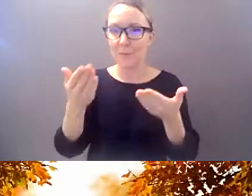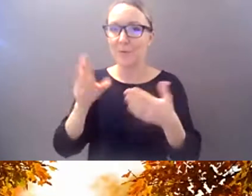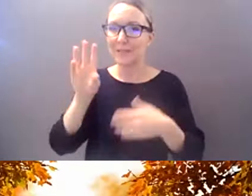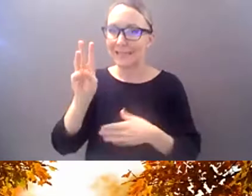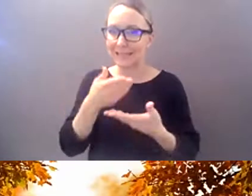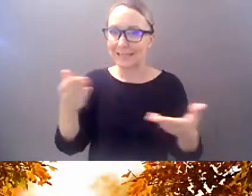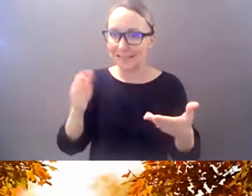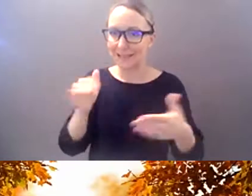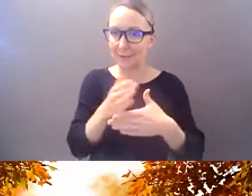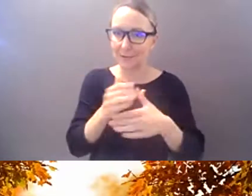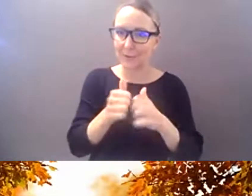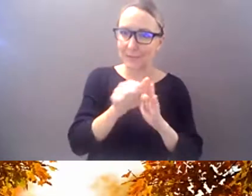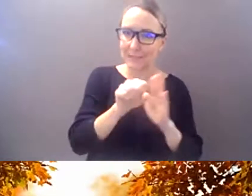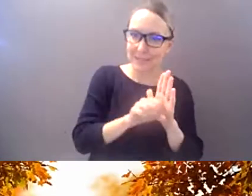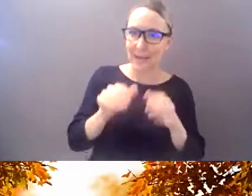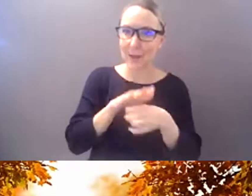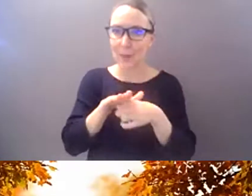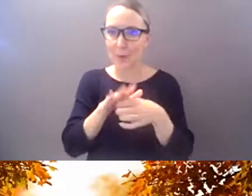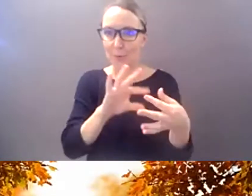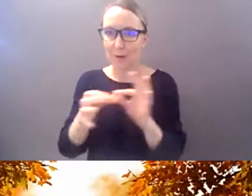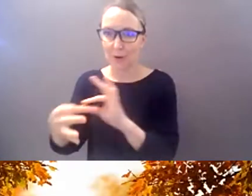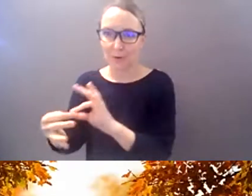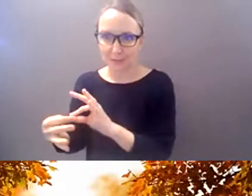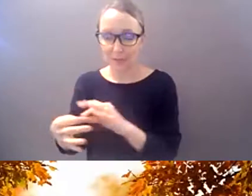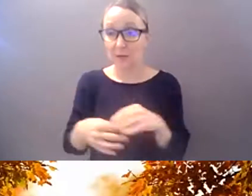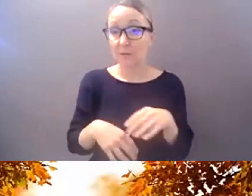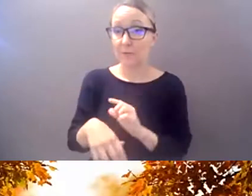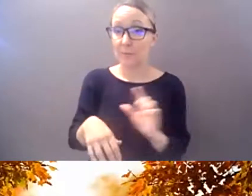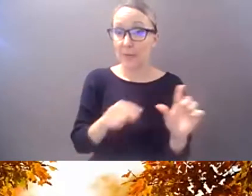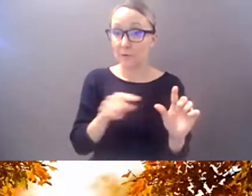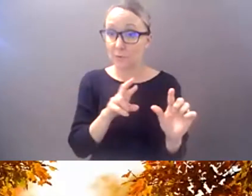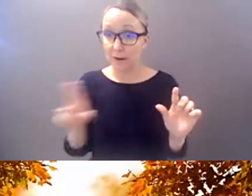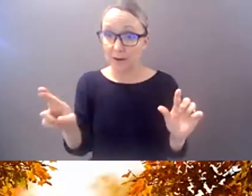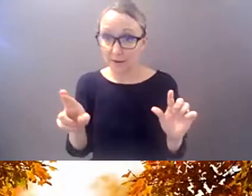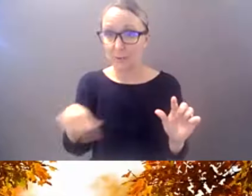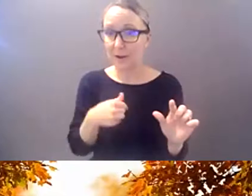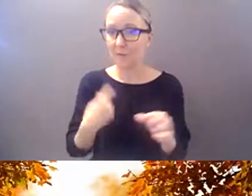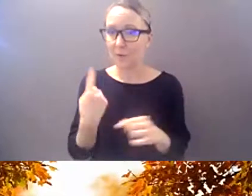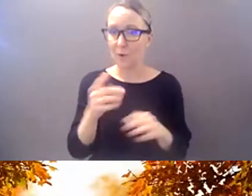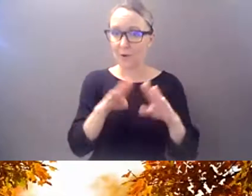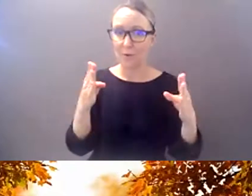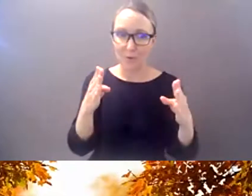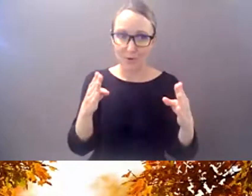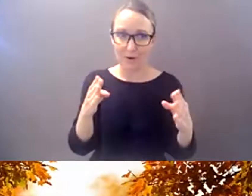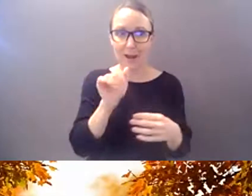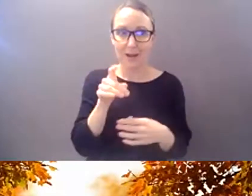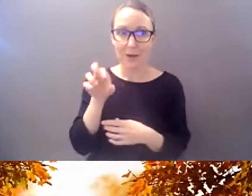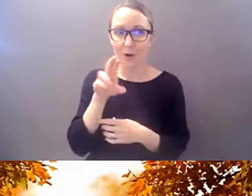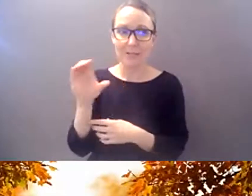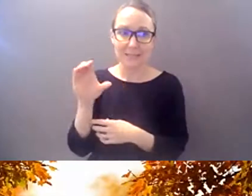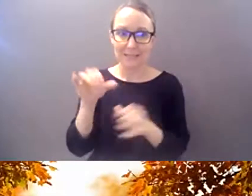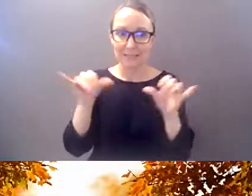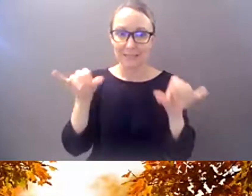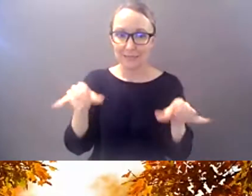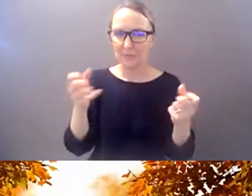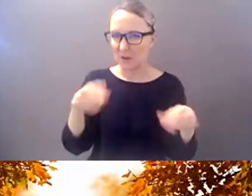by state and local networks. Going from left to right, we have the one-door ADRC system that many of you have